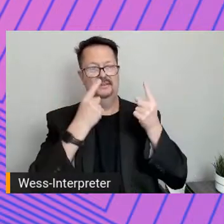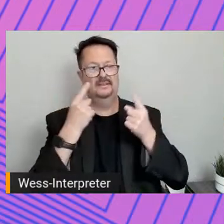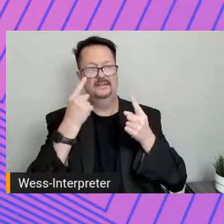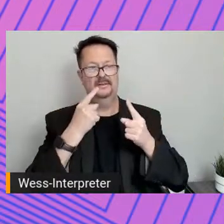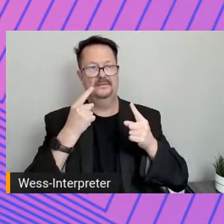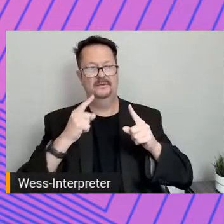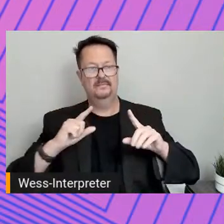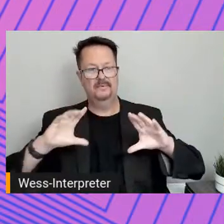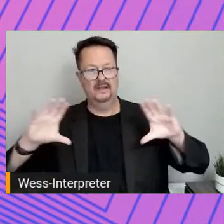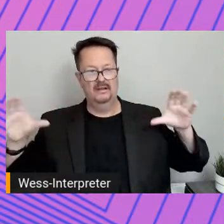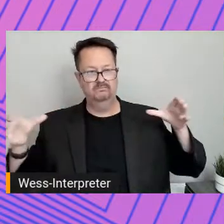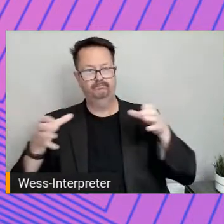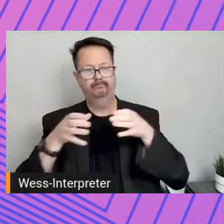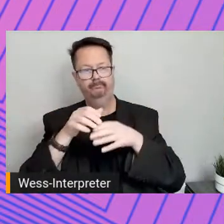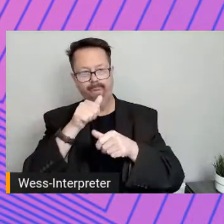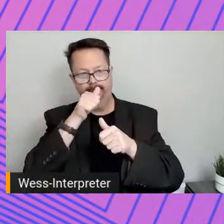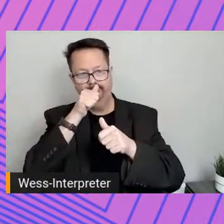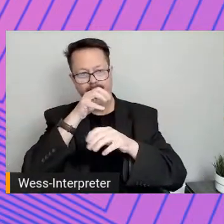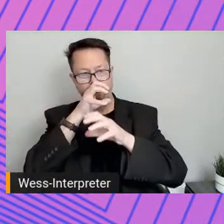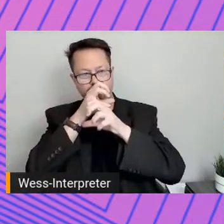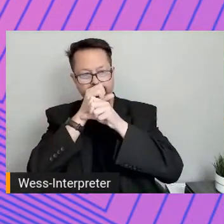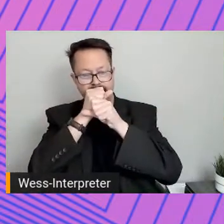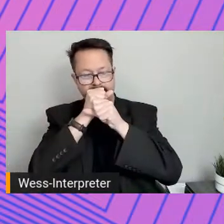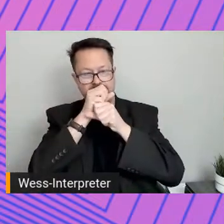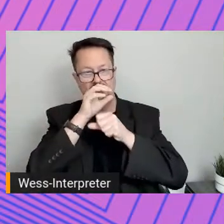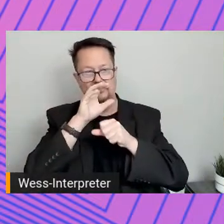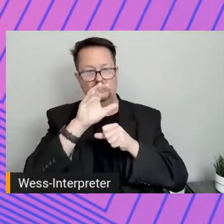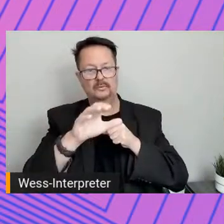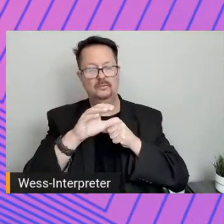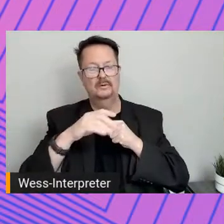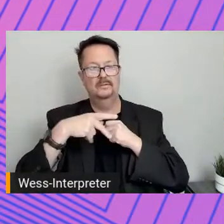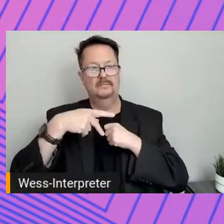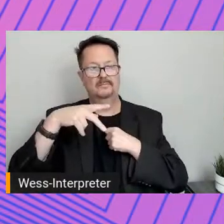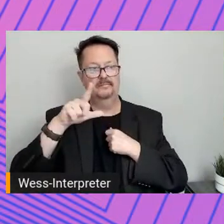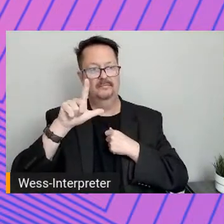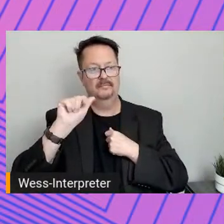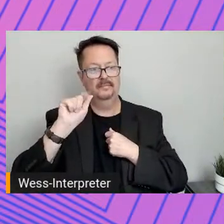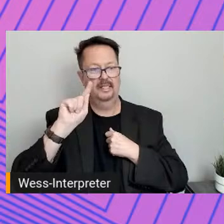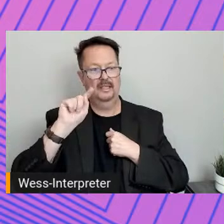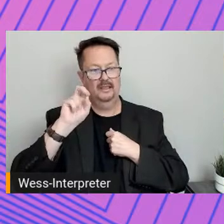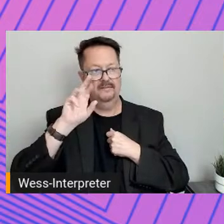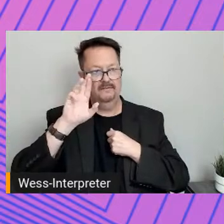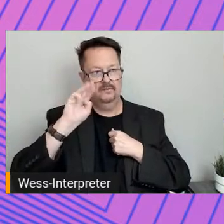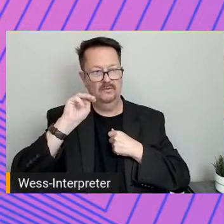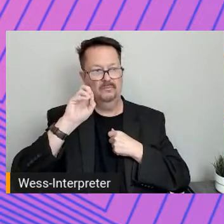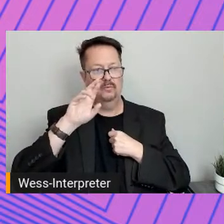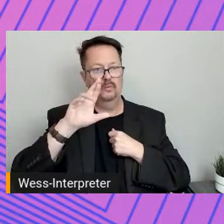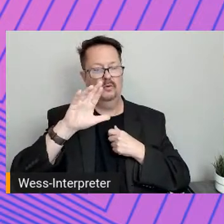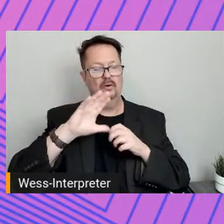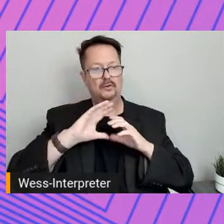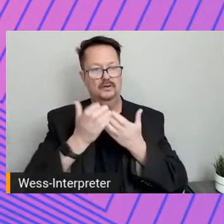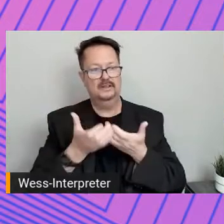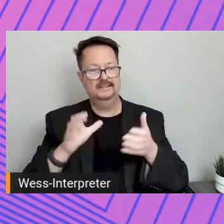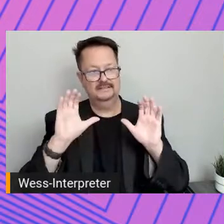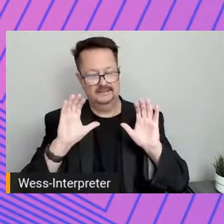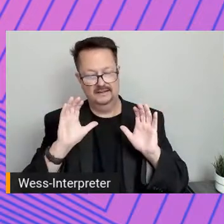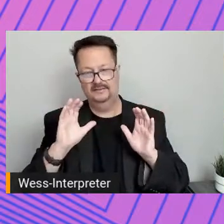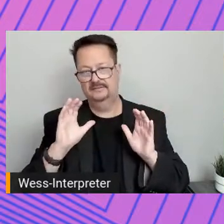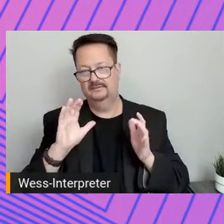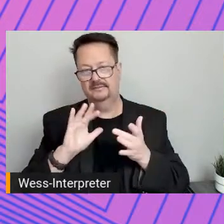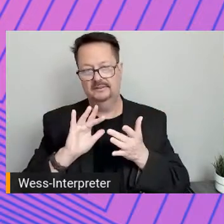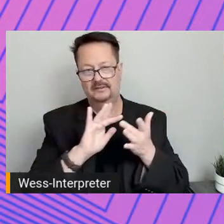containerized workloads or your container orchestration platform, to understand that there's so many other pieces around that you have to be considering. And this is